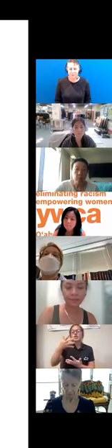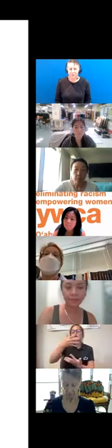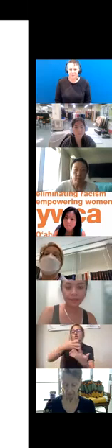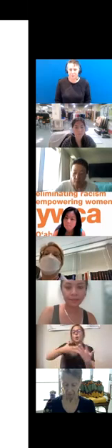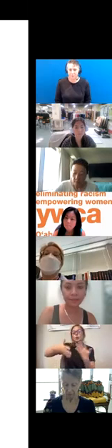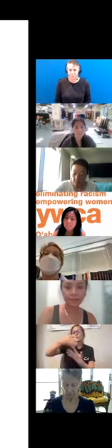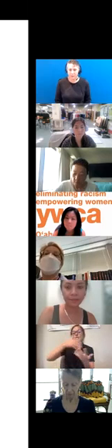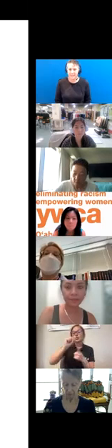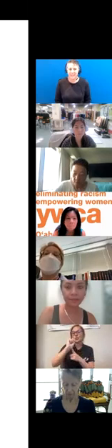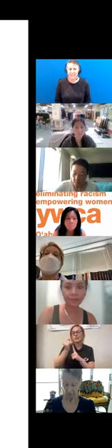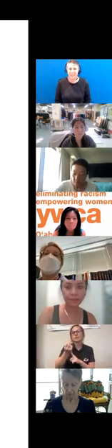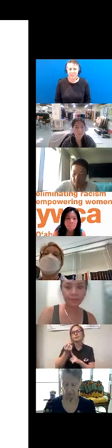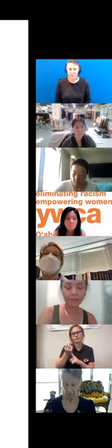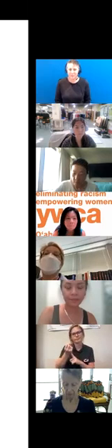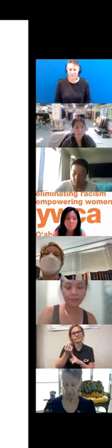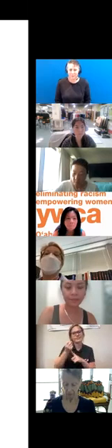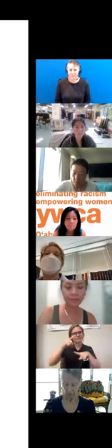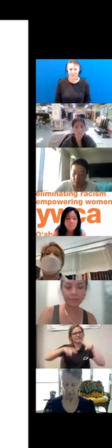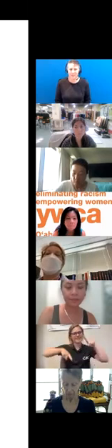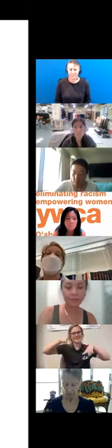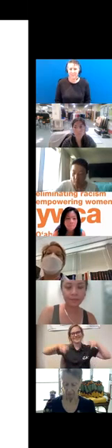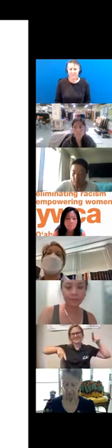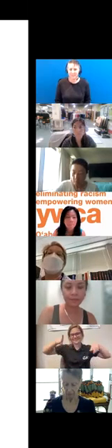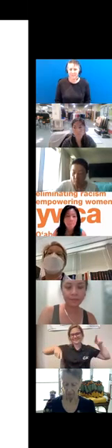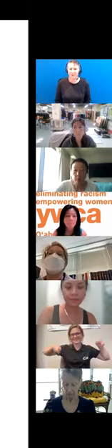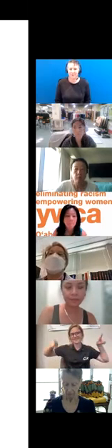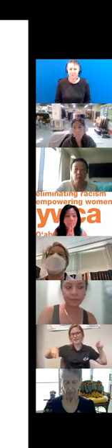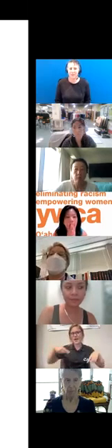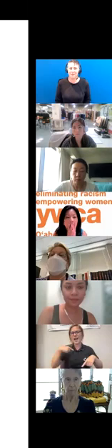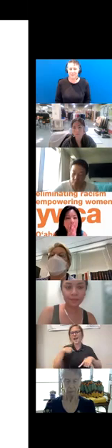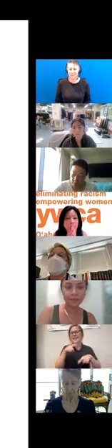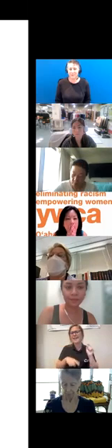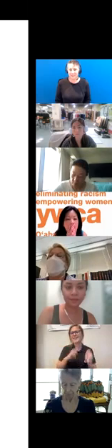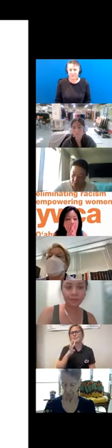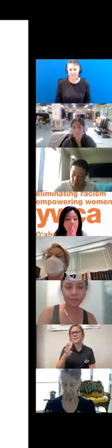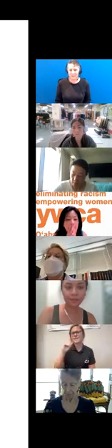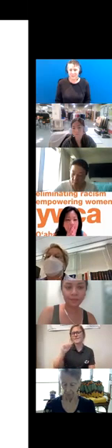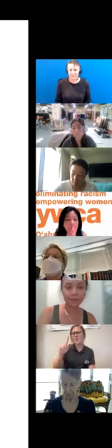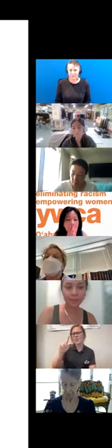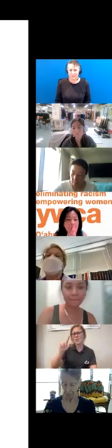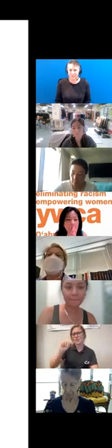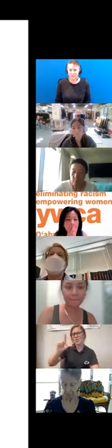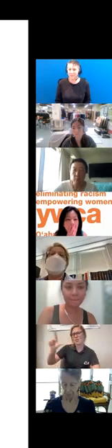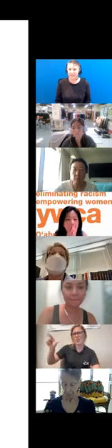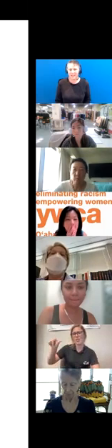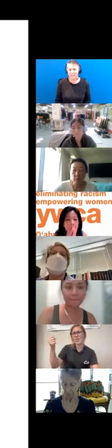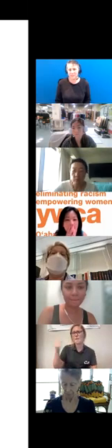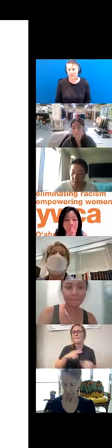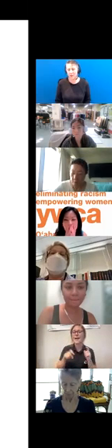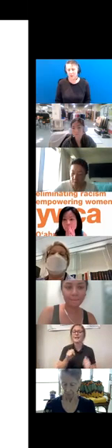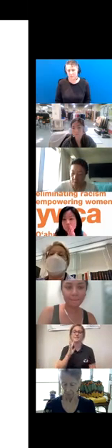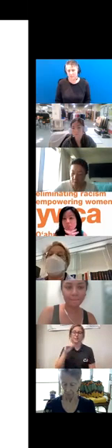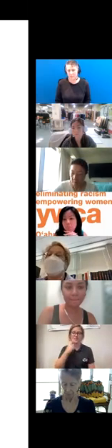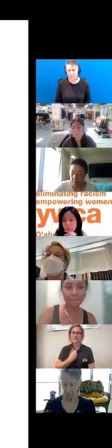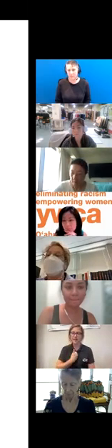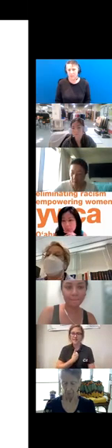So the fourth point is social situations and environments may be different for deaf individuals. So I can't speak